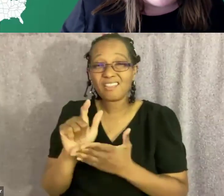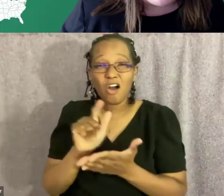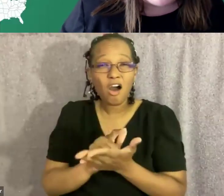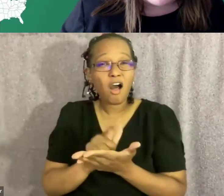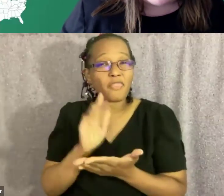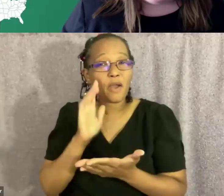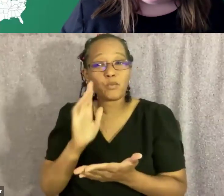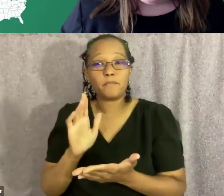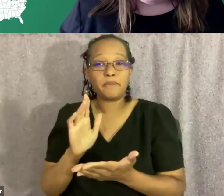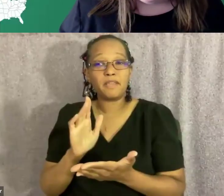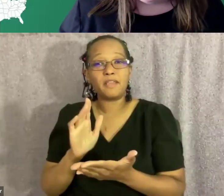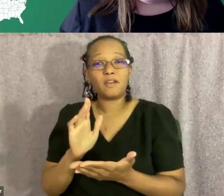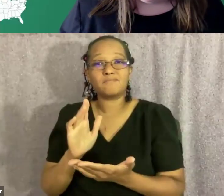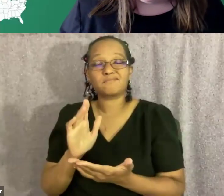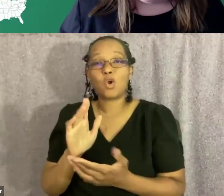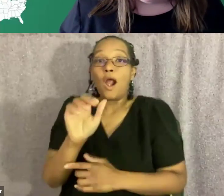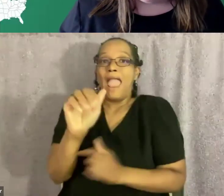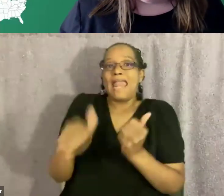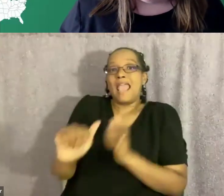HIPAA compliant?